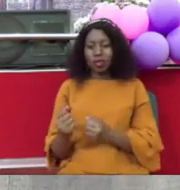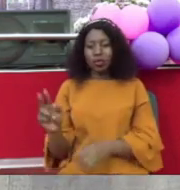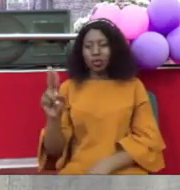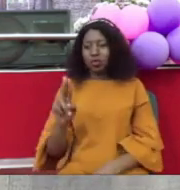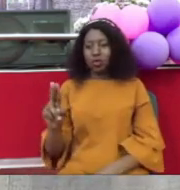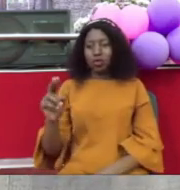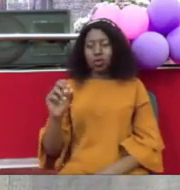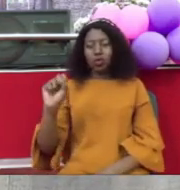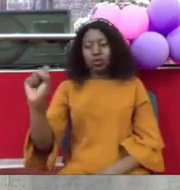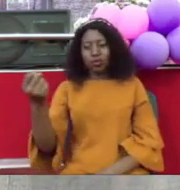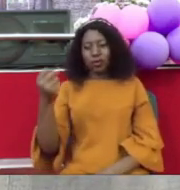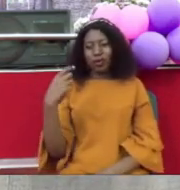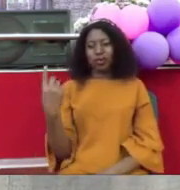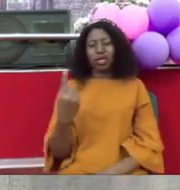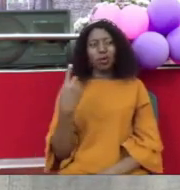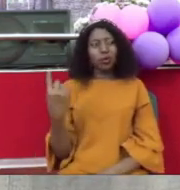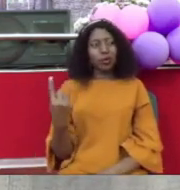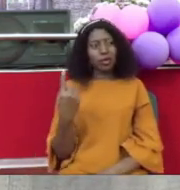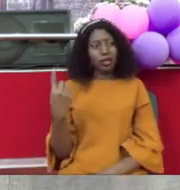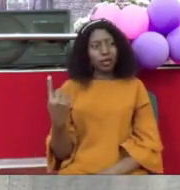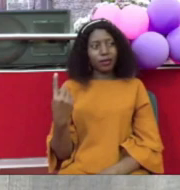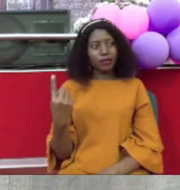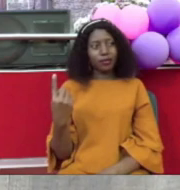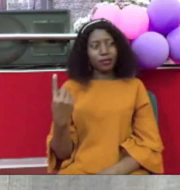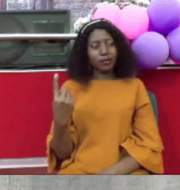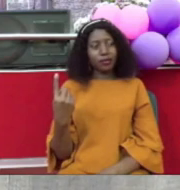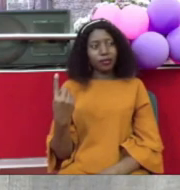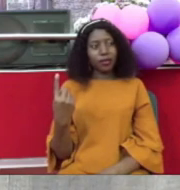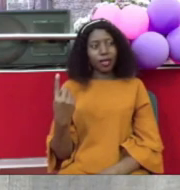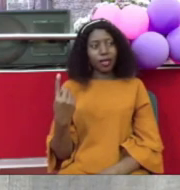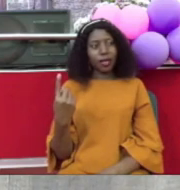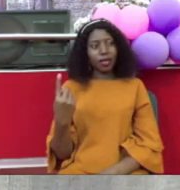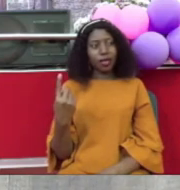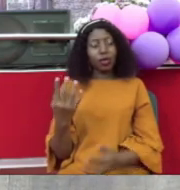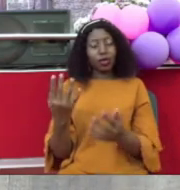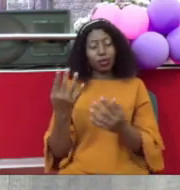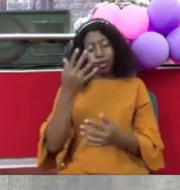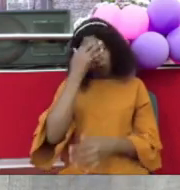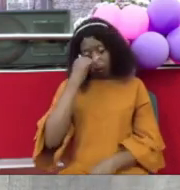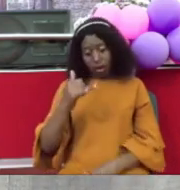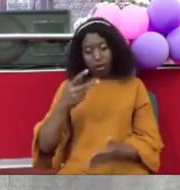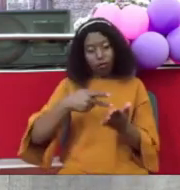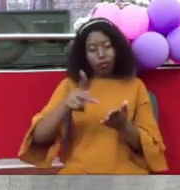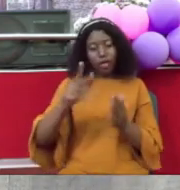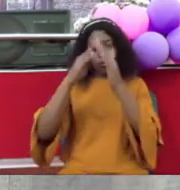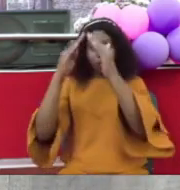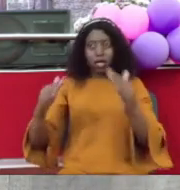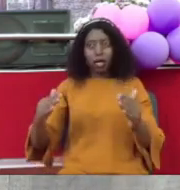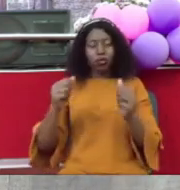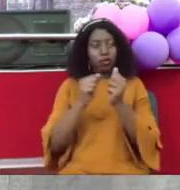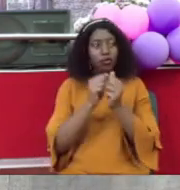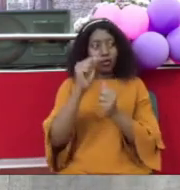5,000. To pay for the house. Lipia nyumba. If you pay for the house 15. Unalipia nyumba. Then 5 you